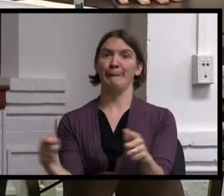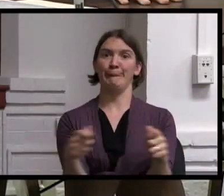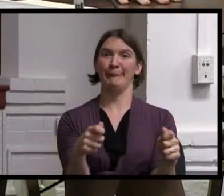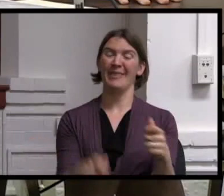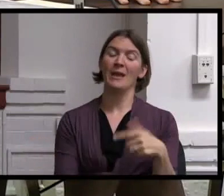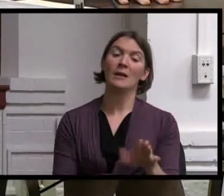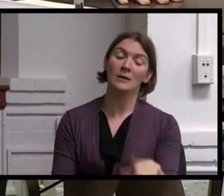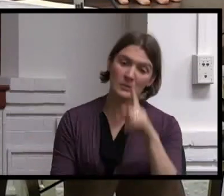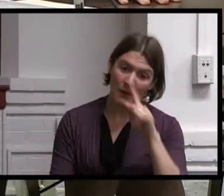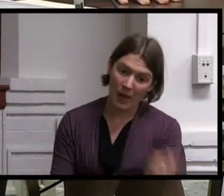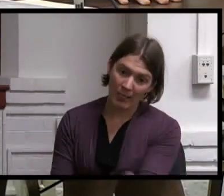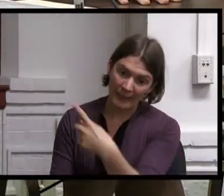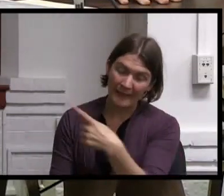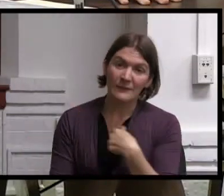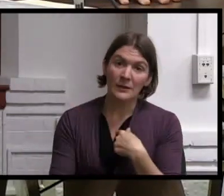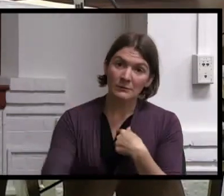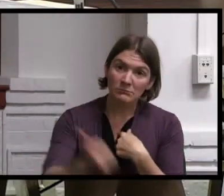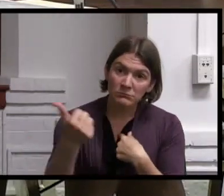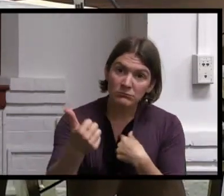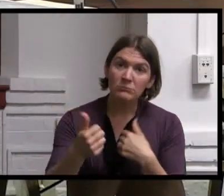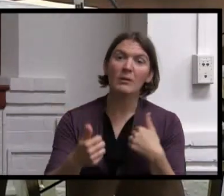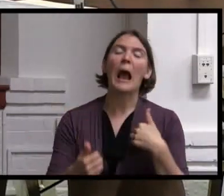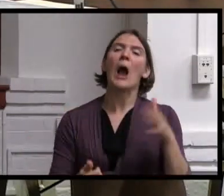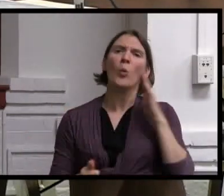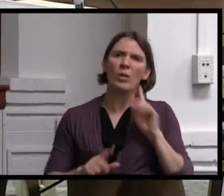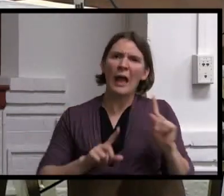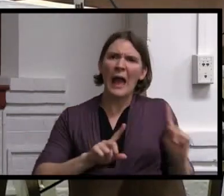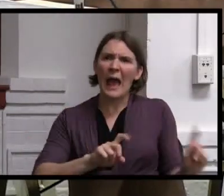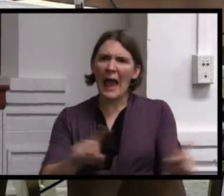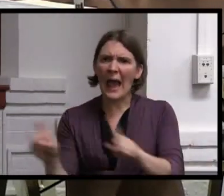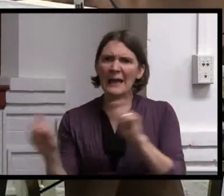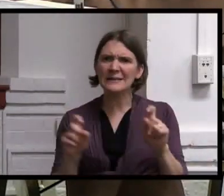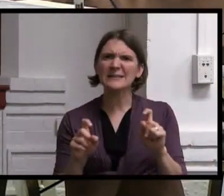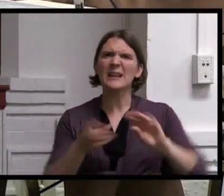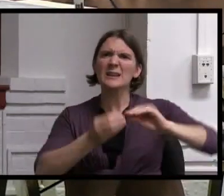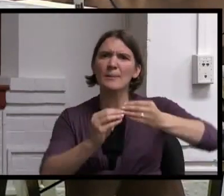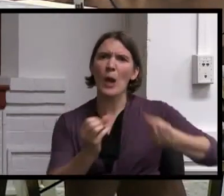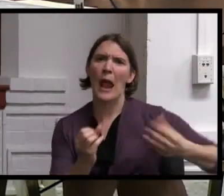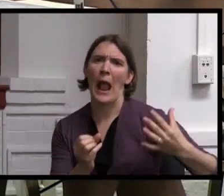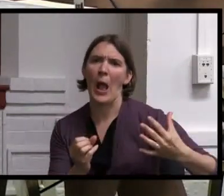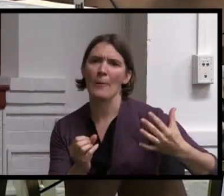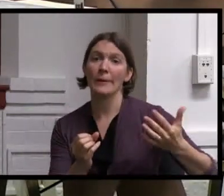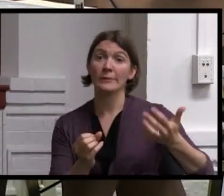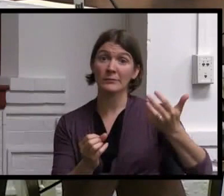daily, and we will disseminate the survey to get the to quantify that.